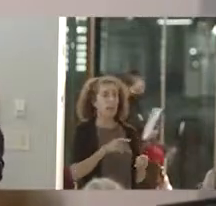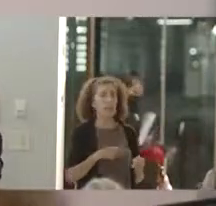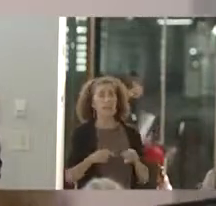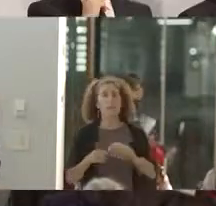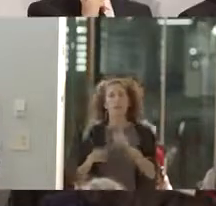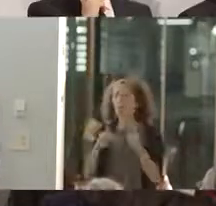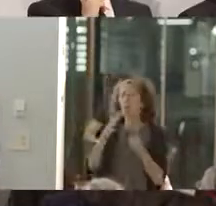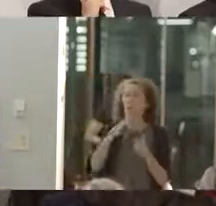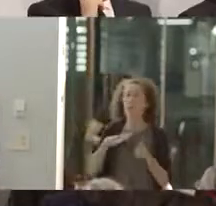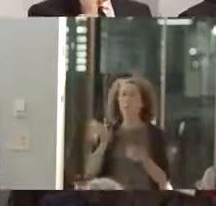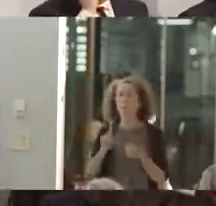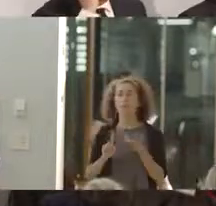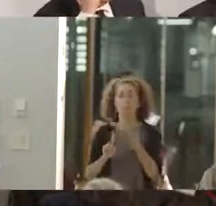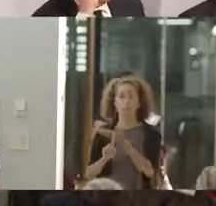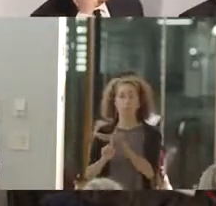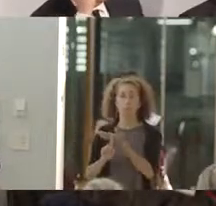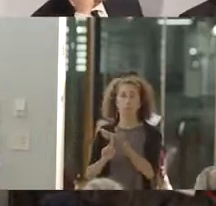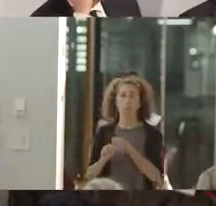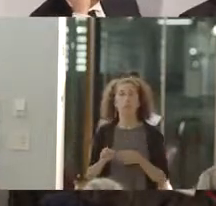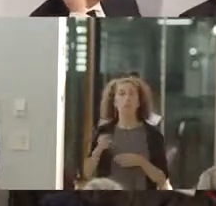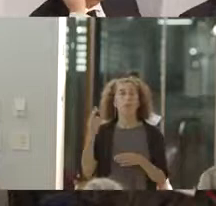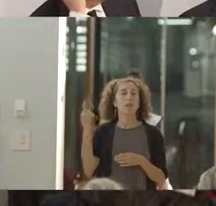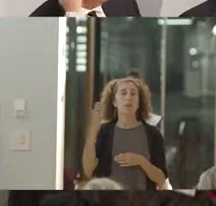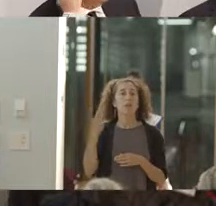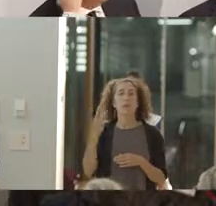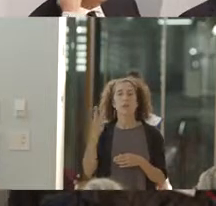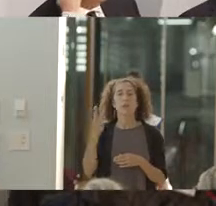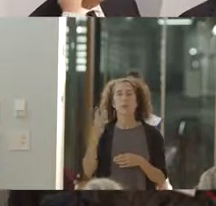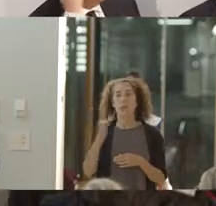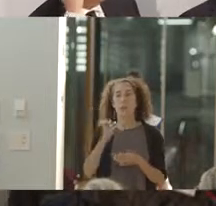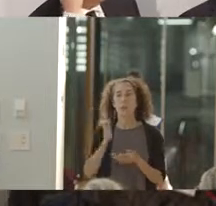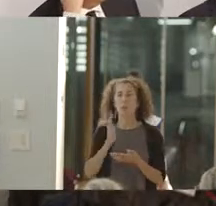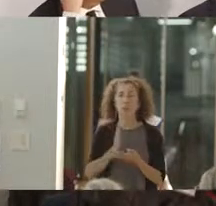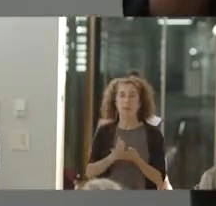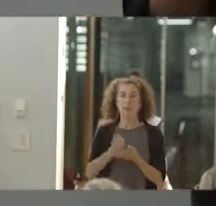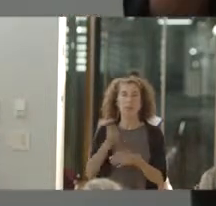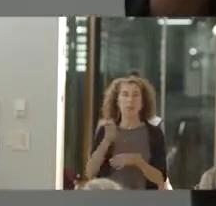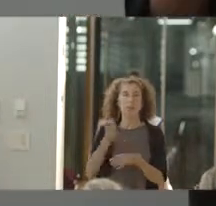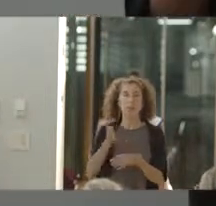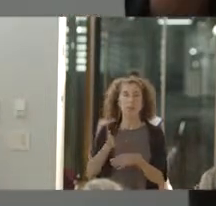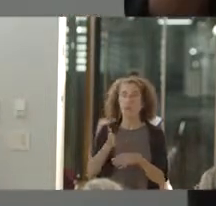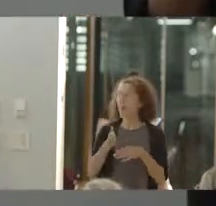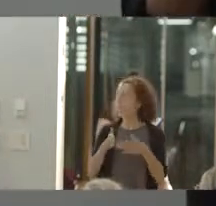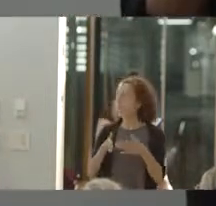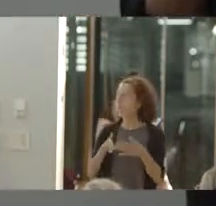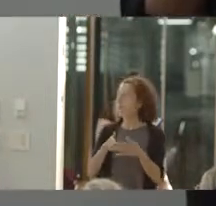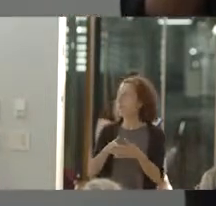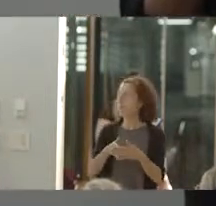The reason that the project stops at the endpoint in Tribeca is because we